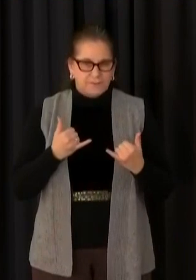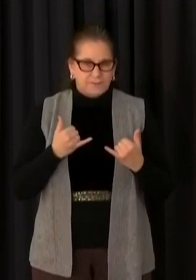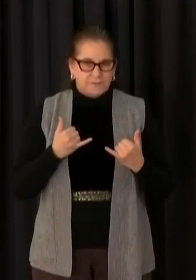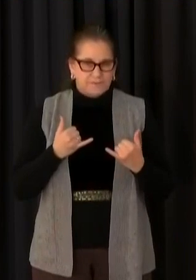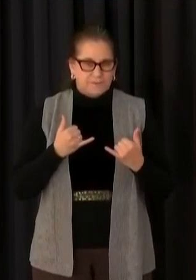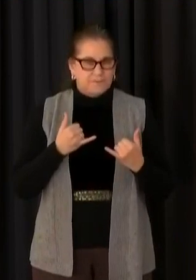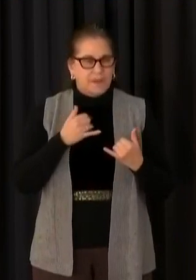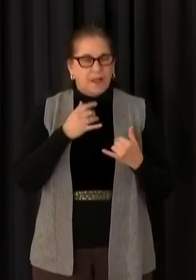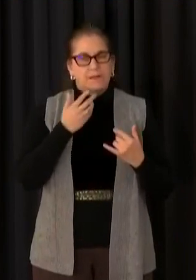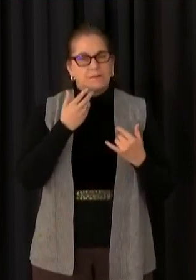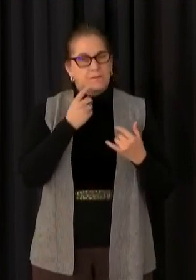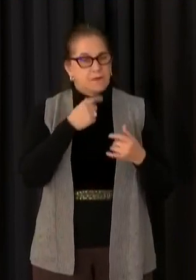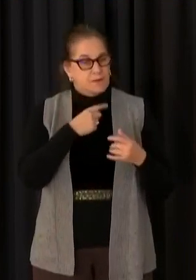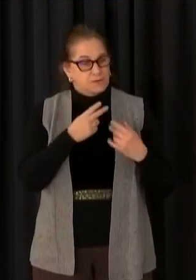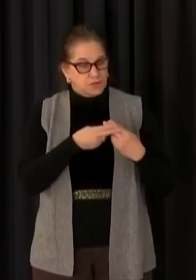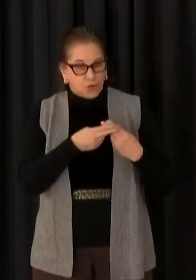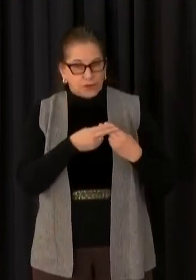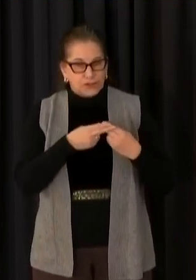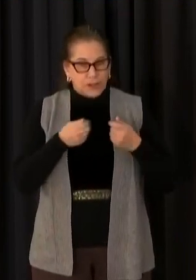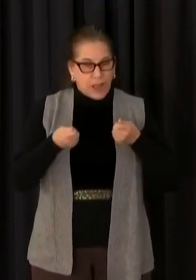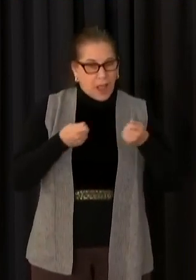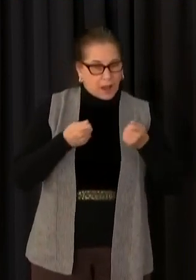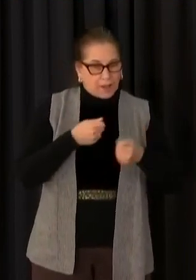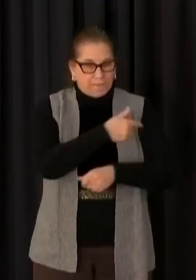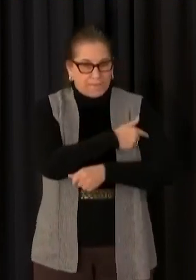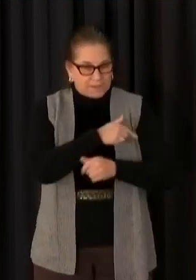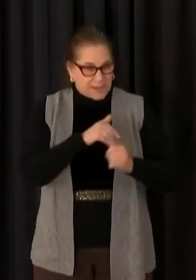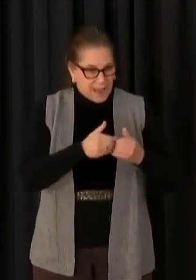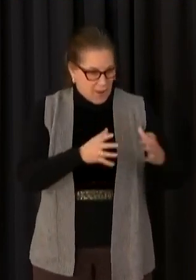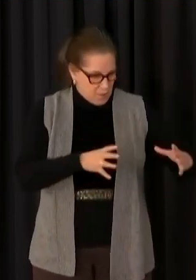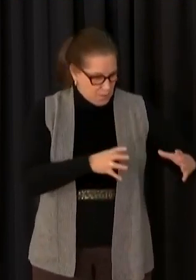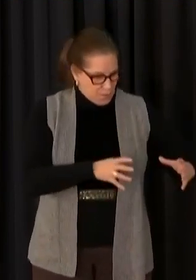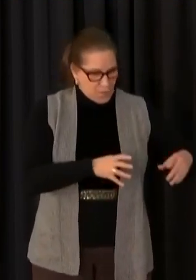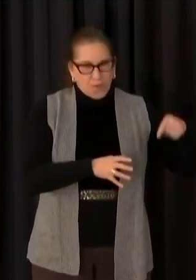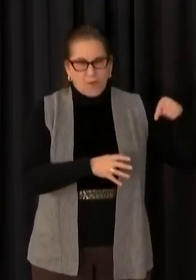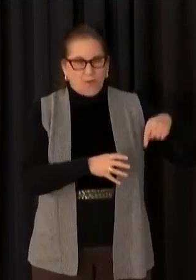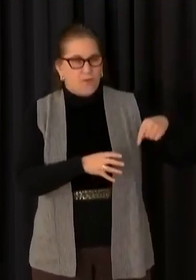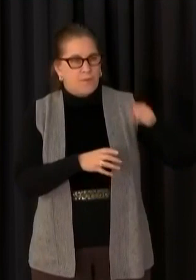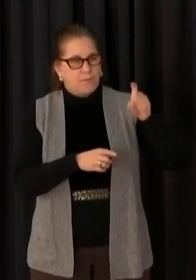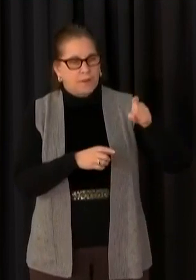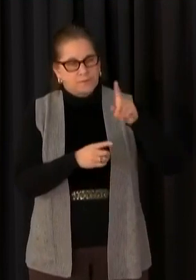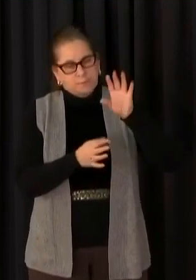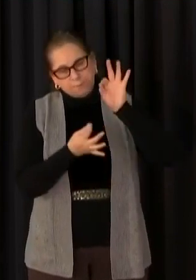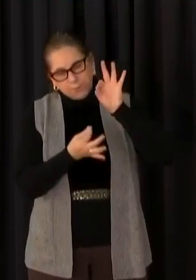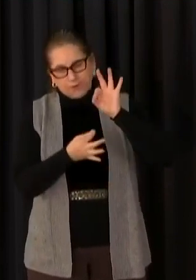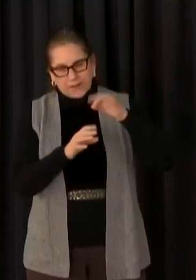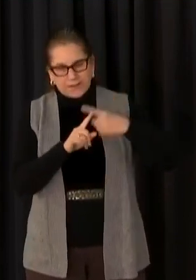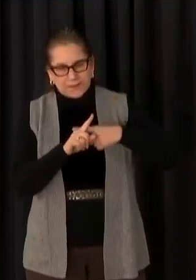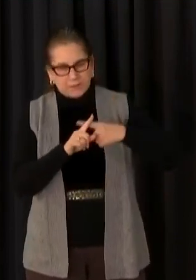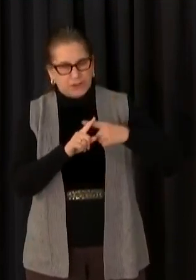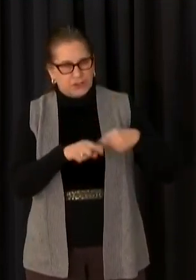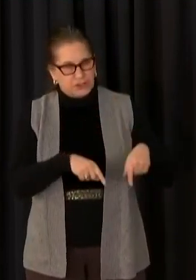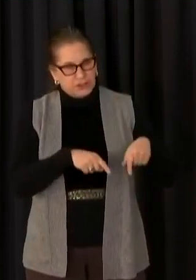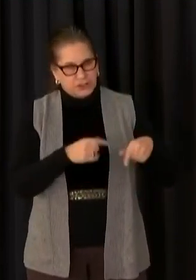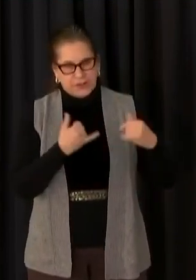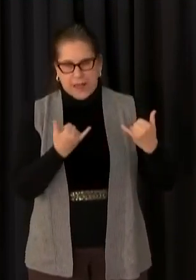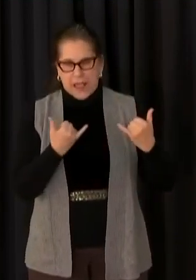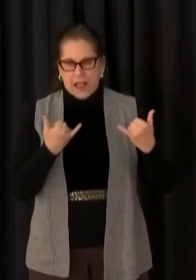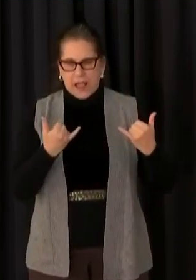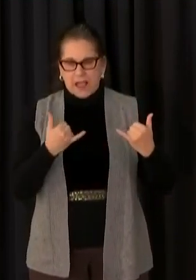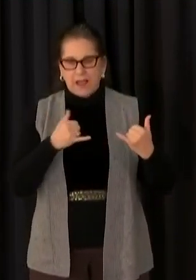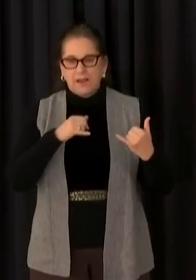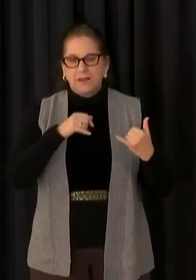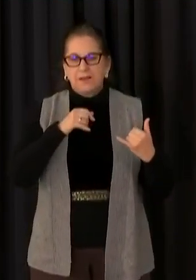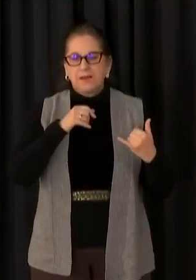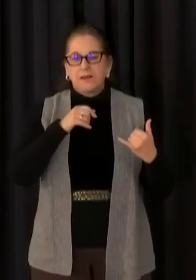and handled by a physician who works that way. So the ones where, like senior living communities